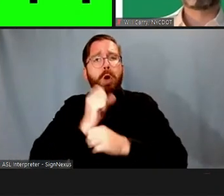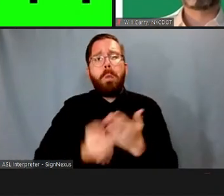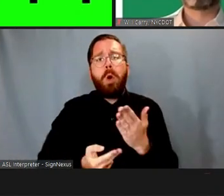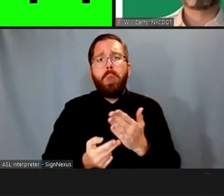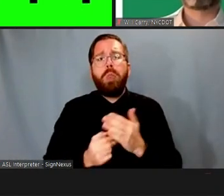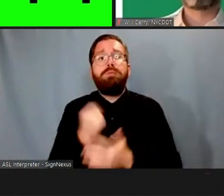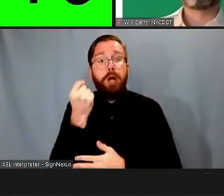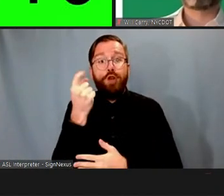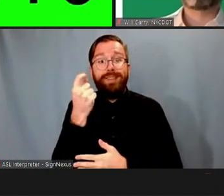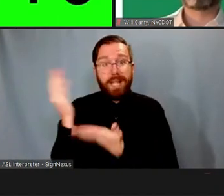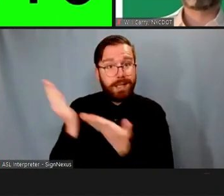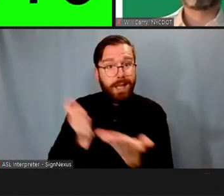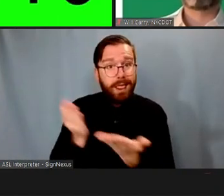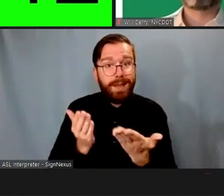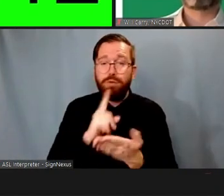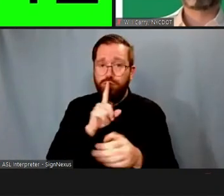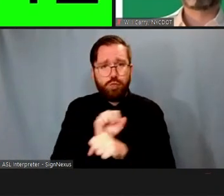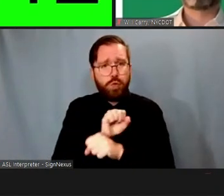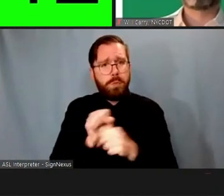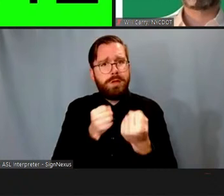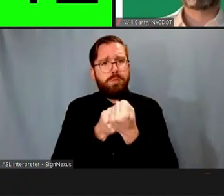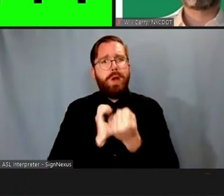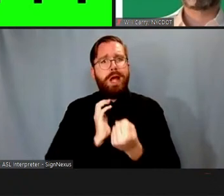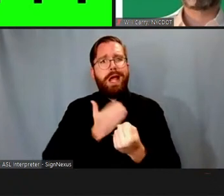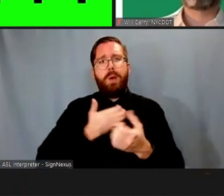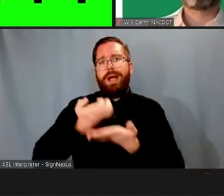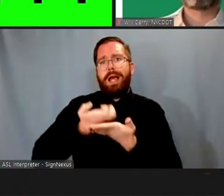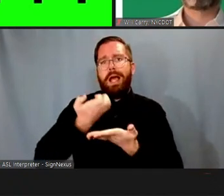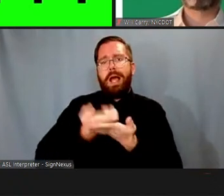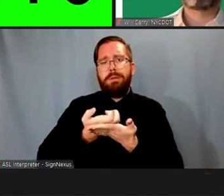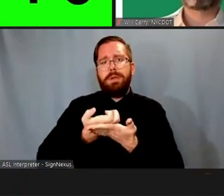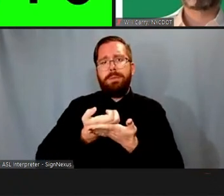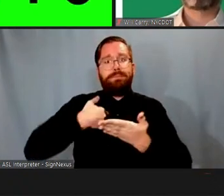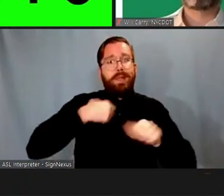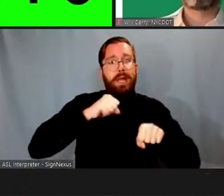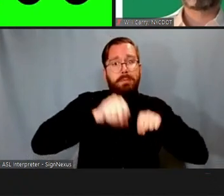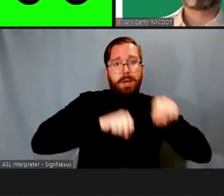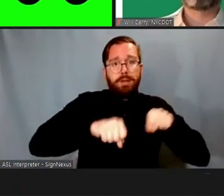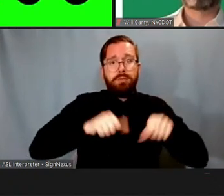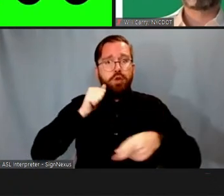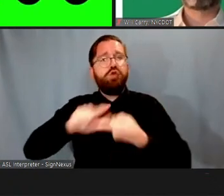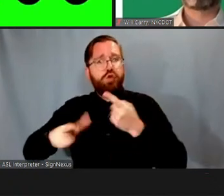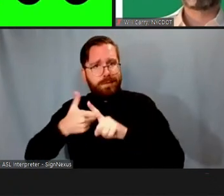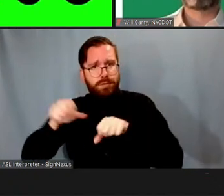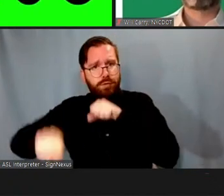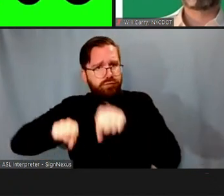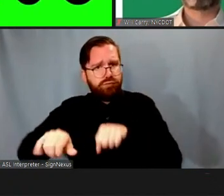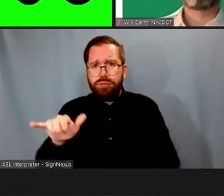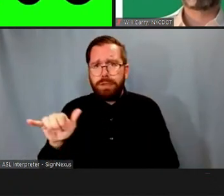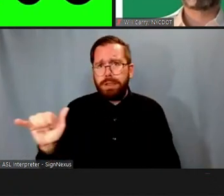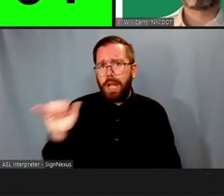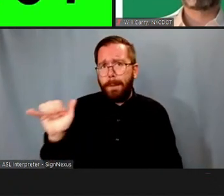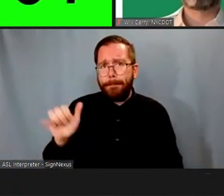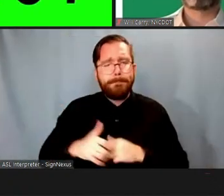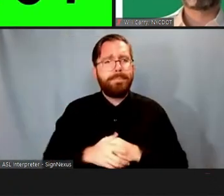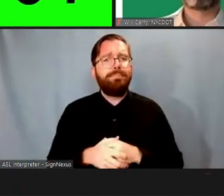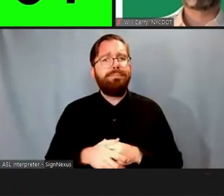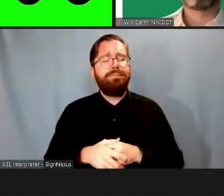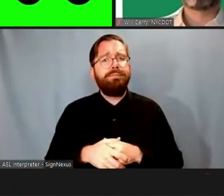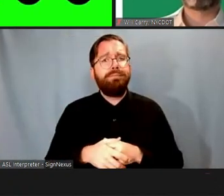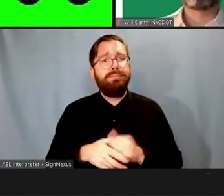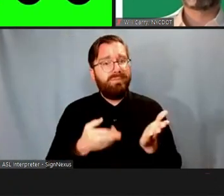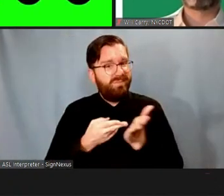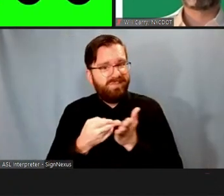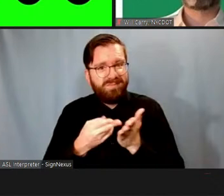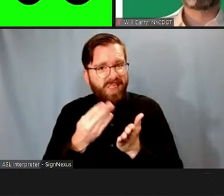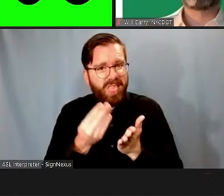economy i ride my bicycle and so does my girlfriend let me tell you plain and clear there are too many cars on